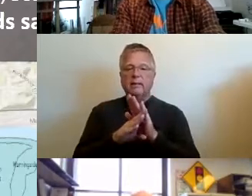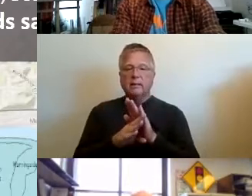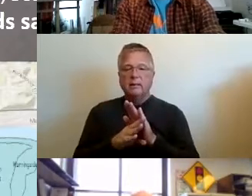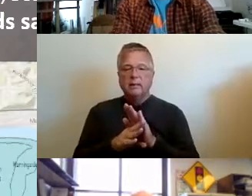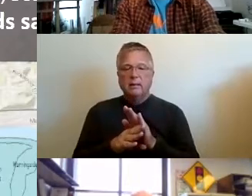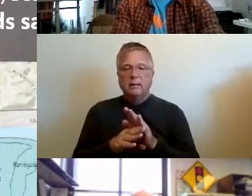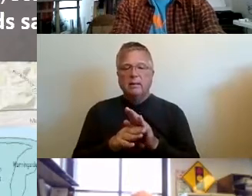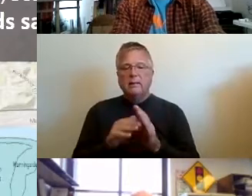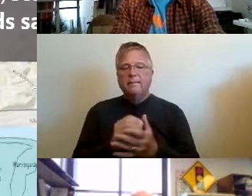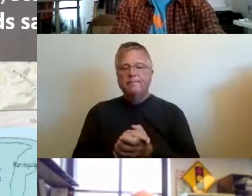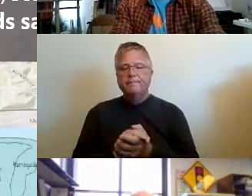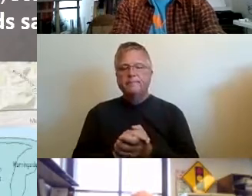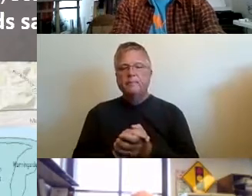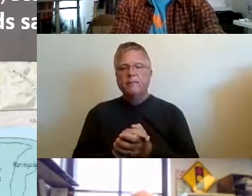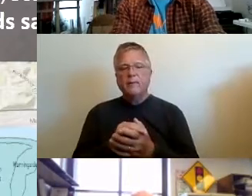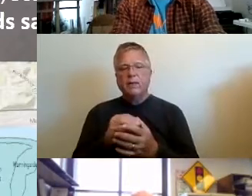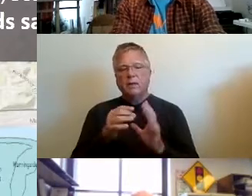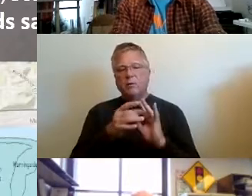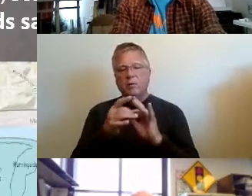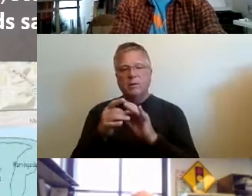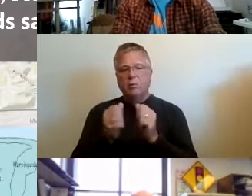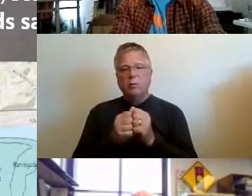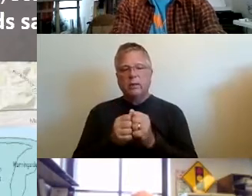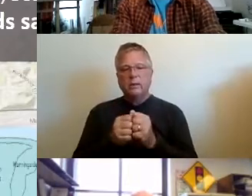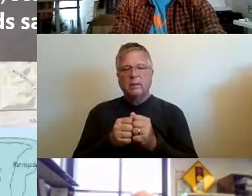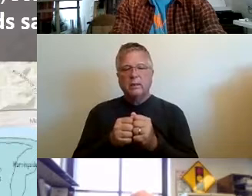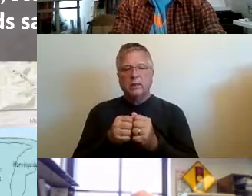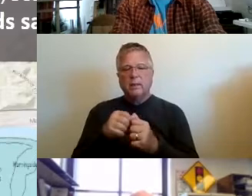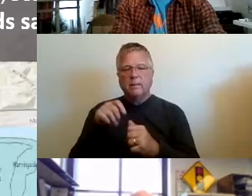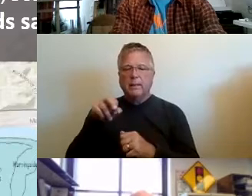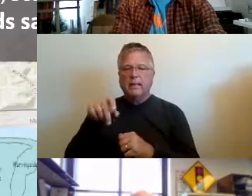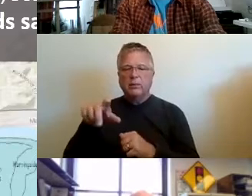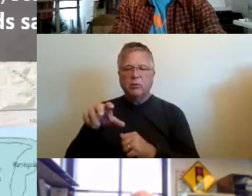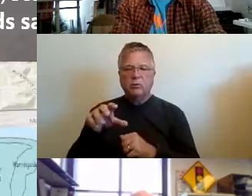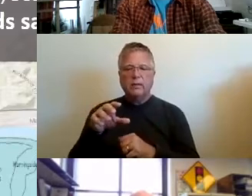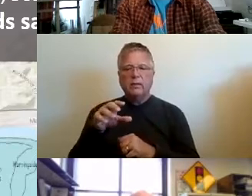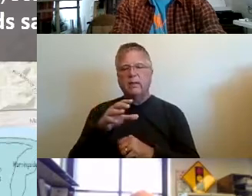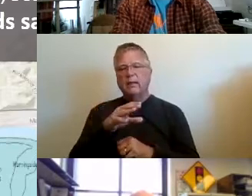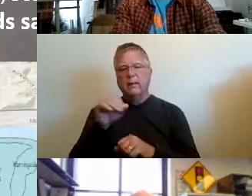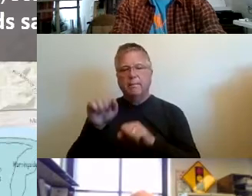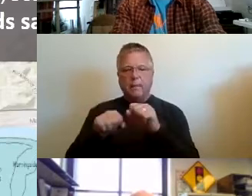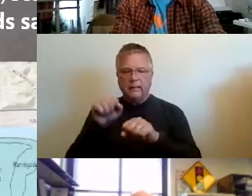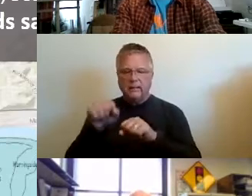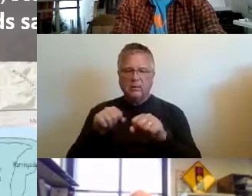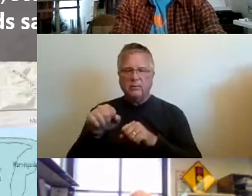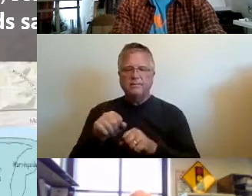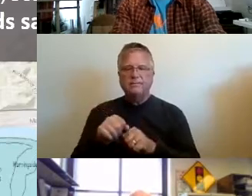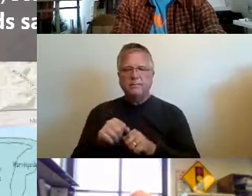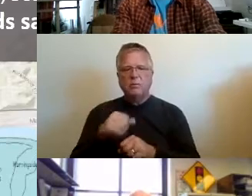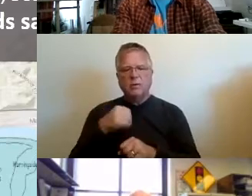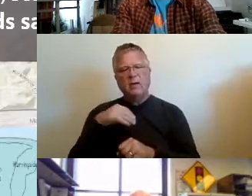injuries when it comes to the almost pedestrian and bicycle, all of them. We have something